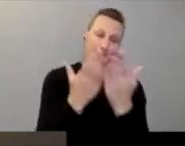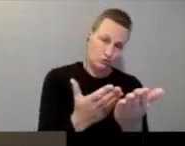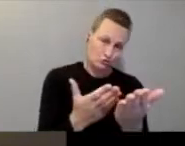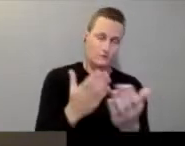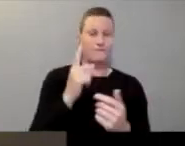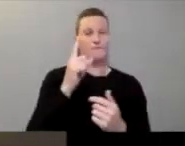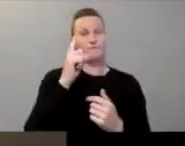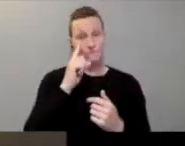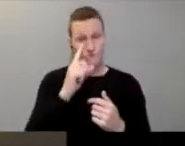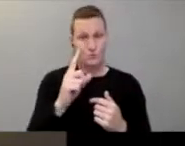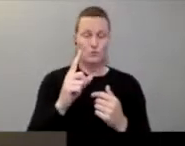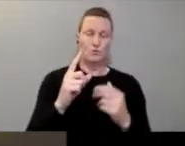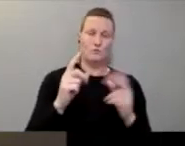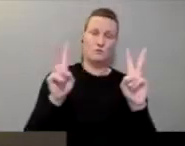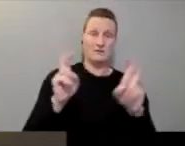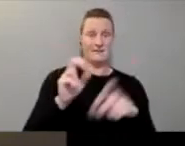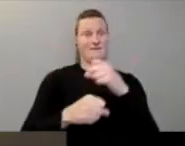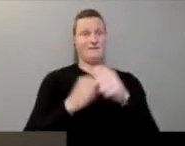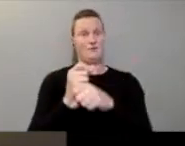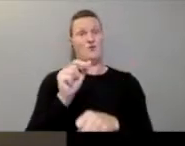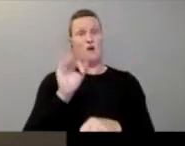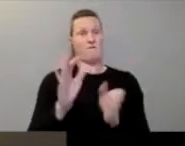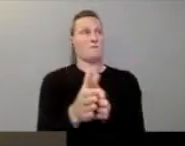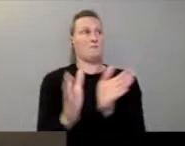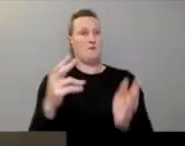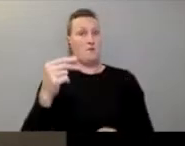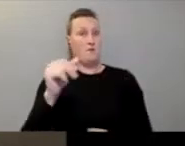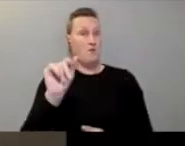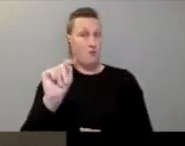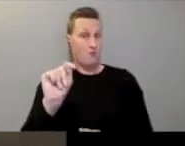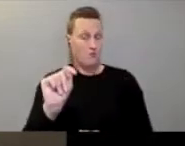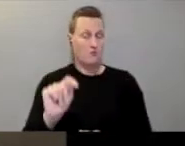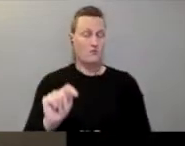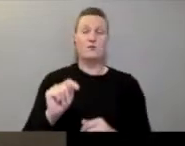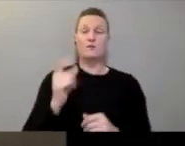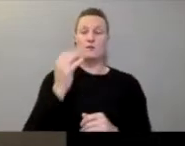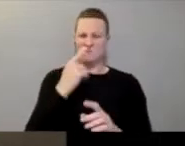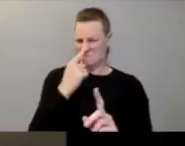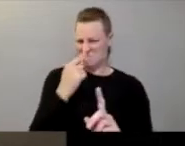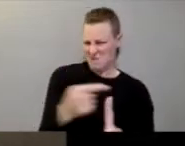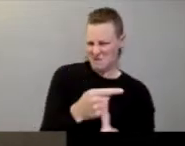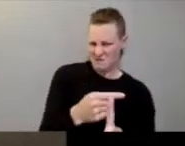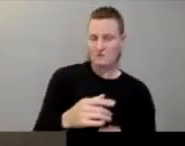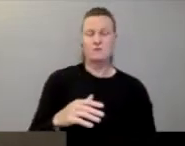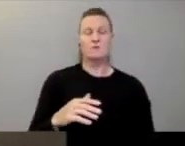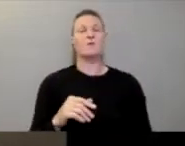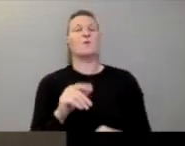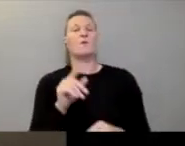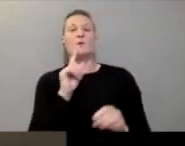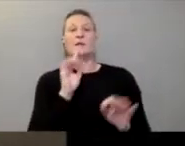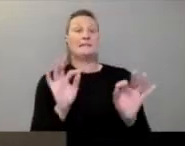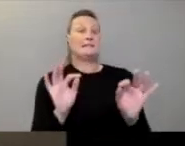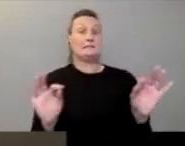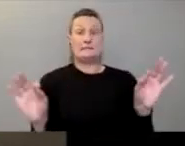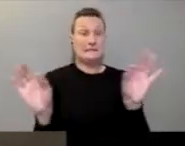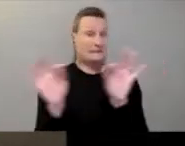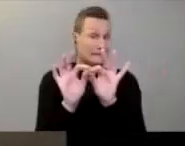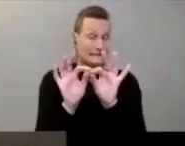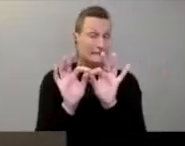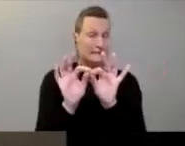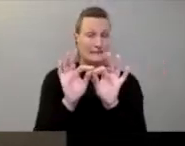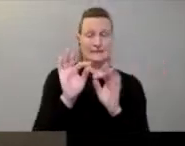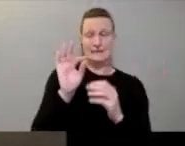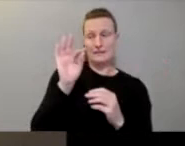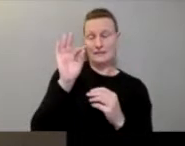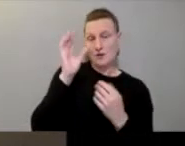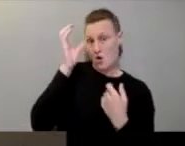But yeah, if we could go back. So one of the key principles within both the public art strategy and